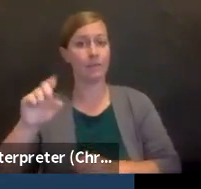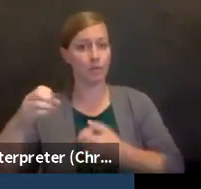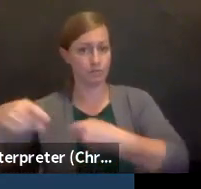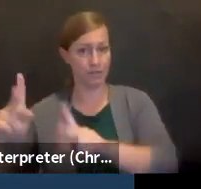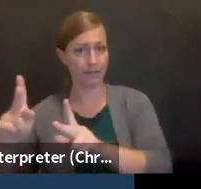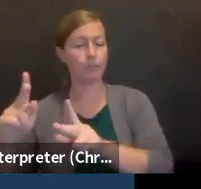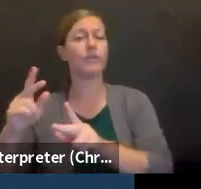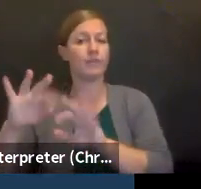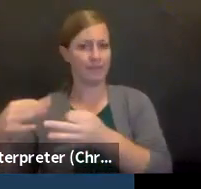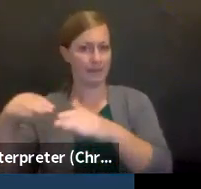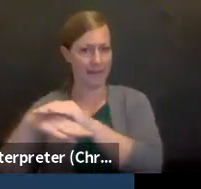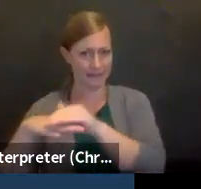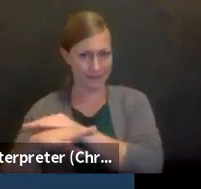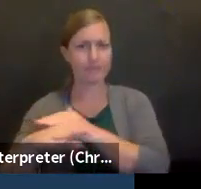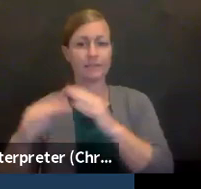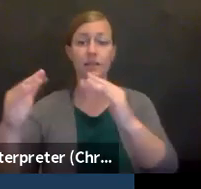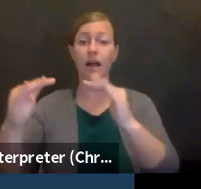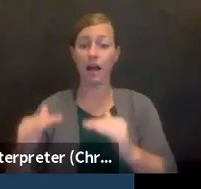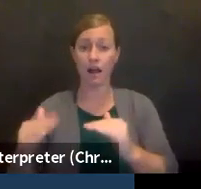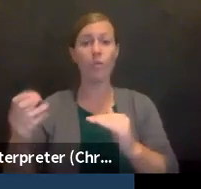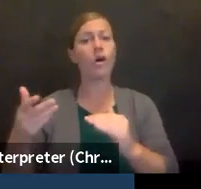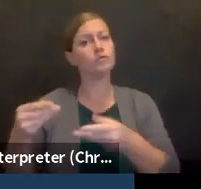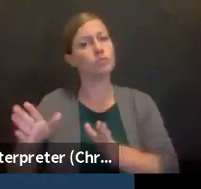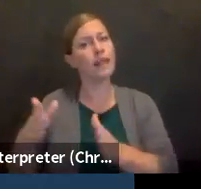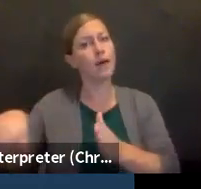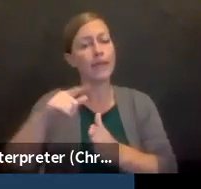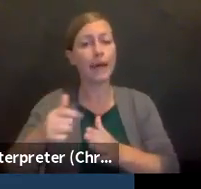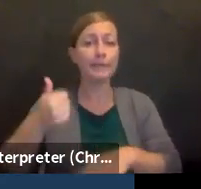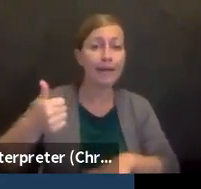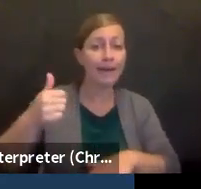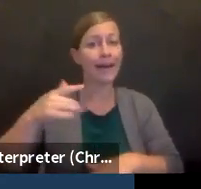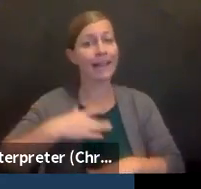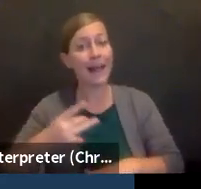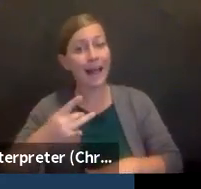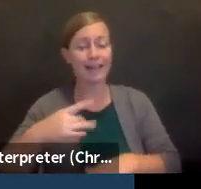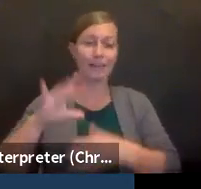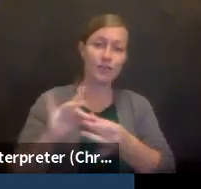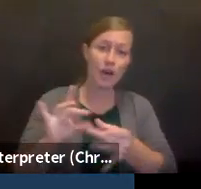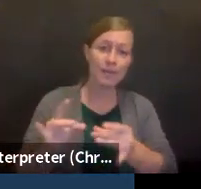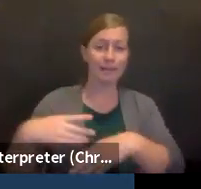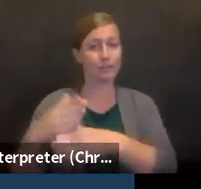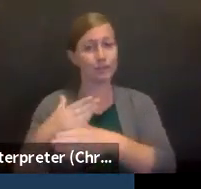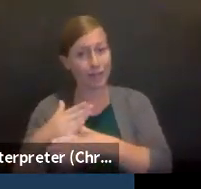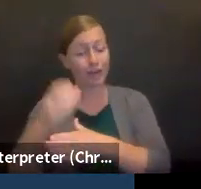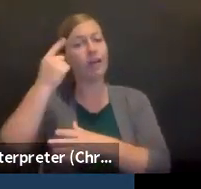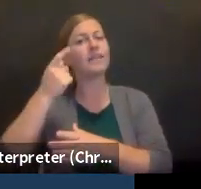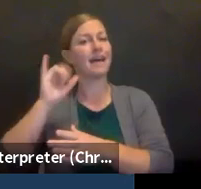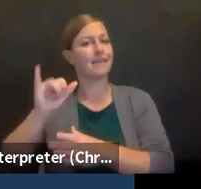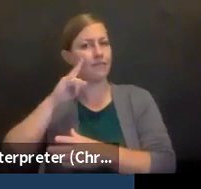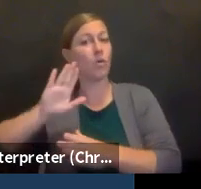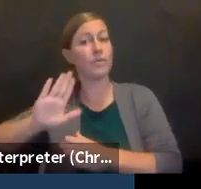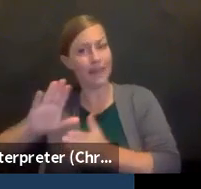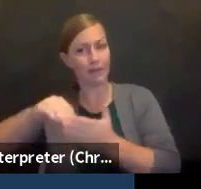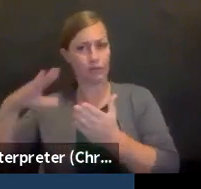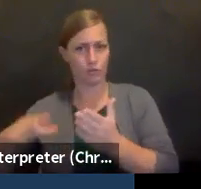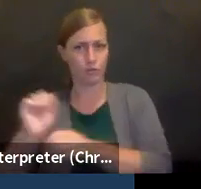you want families to be able to like, comment, and share? And this is for their own student work. This is only